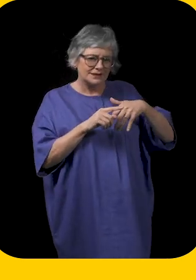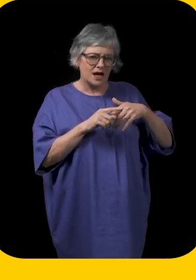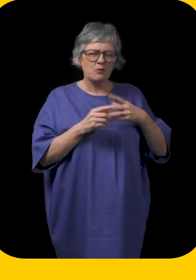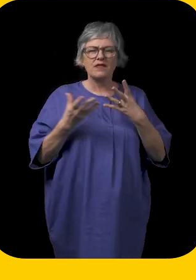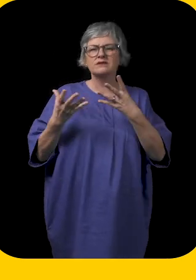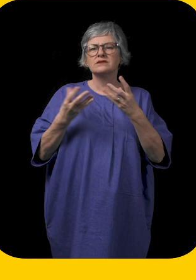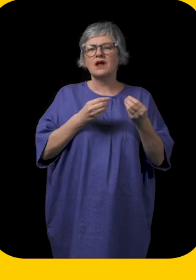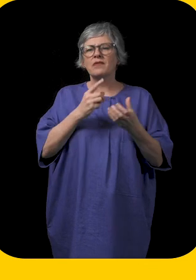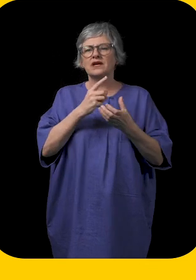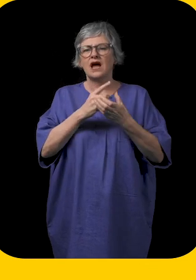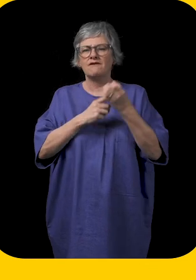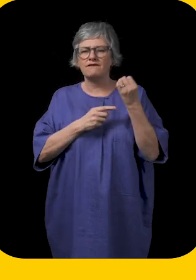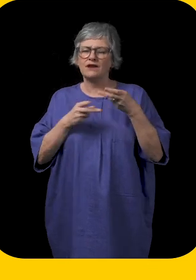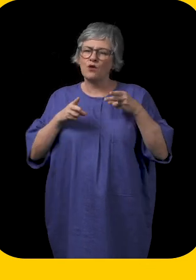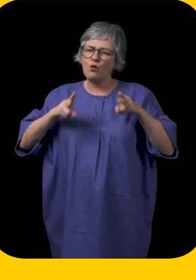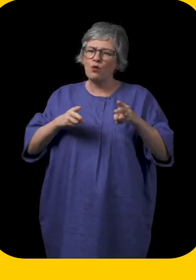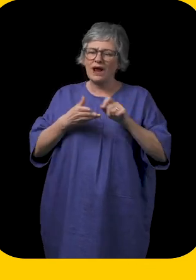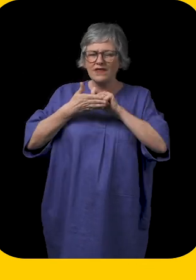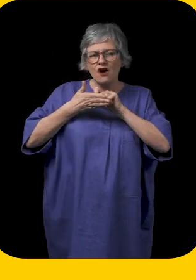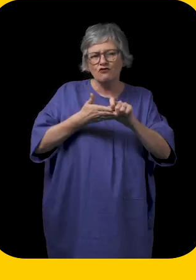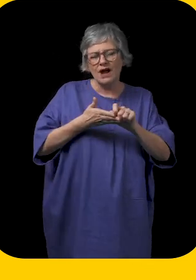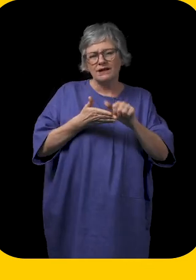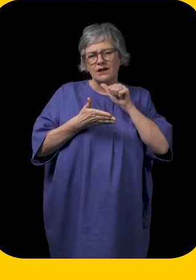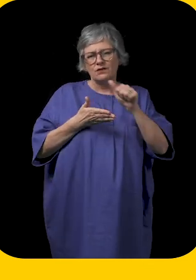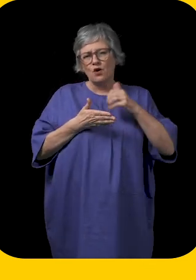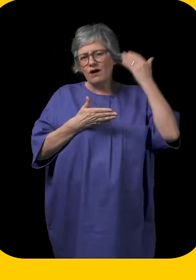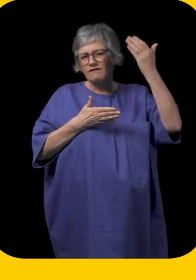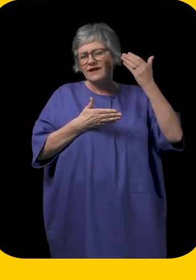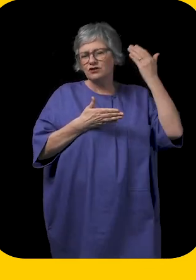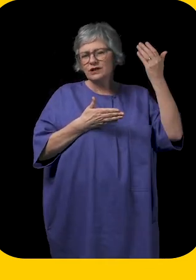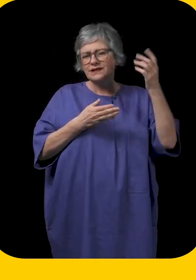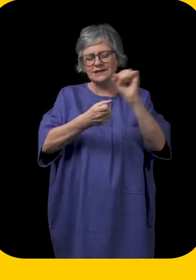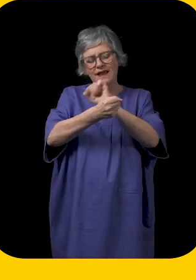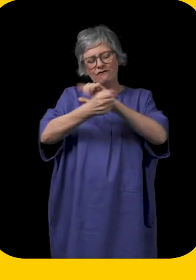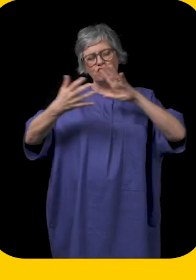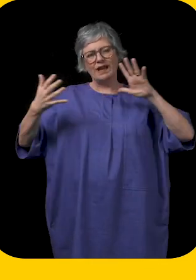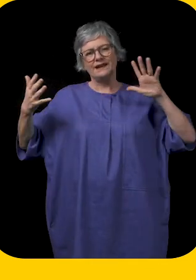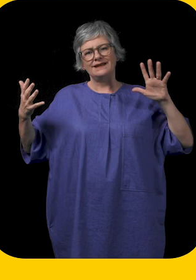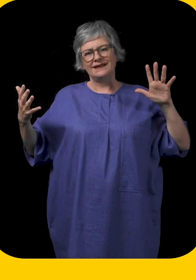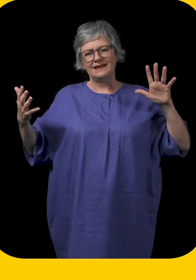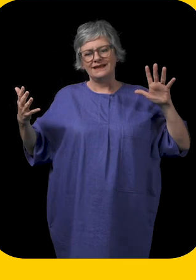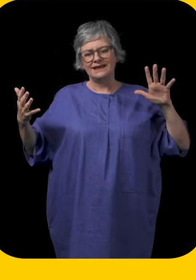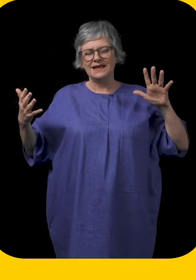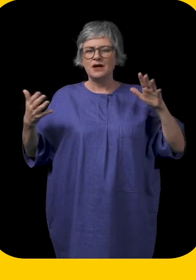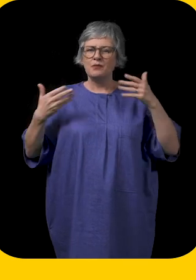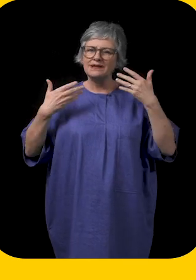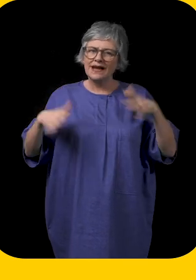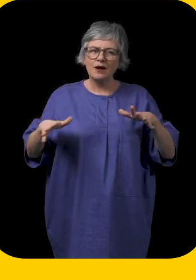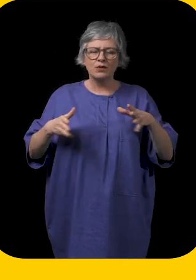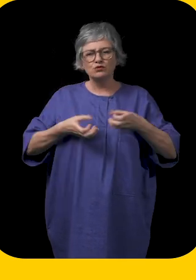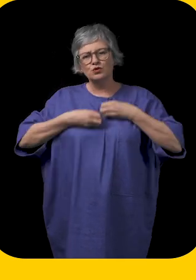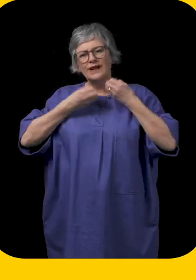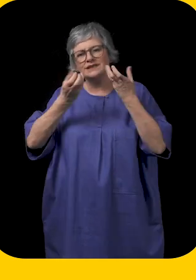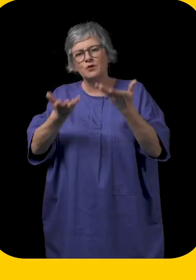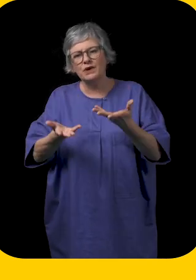hide behind. But there's also something that I find in the way that I write nonfiction quite freeing as well,